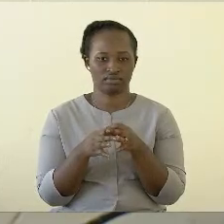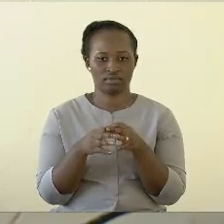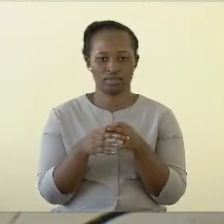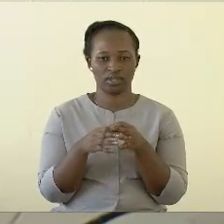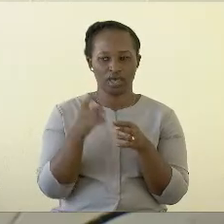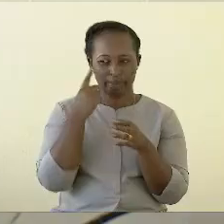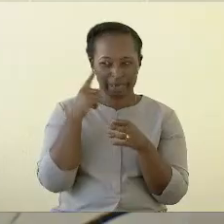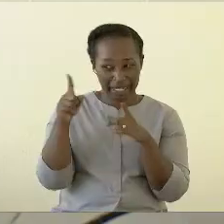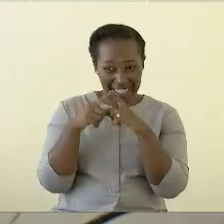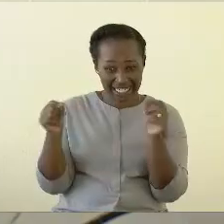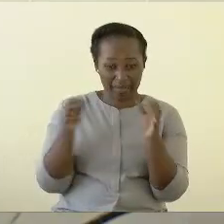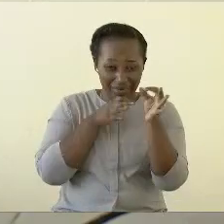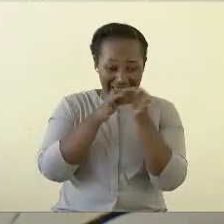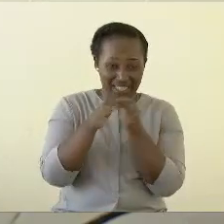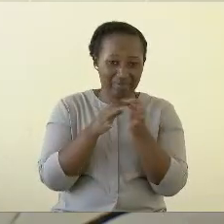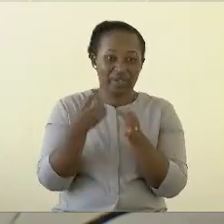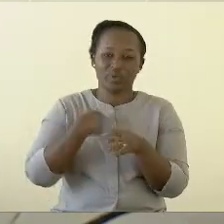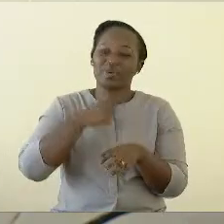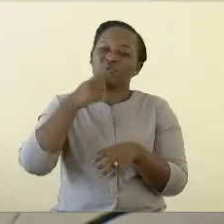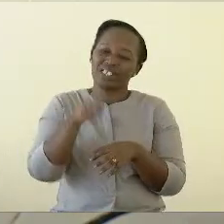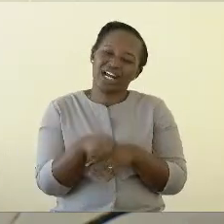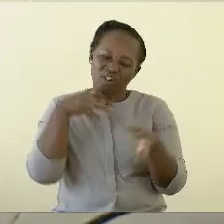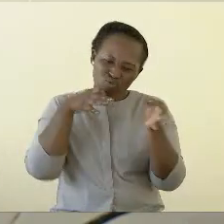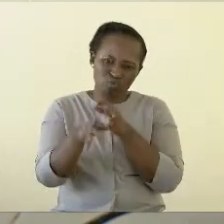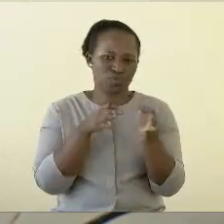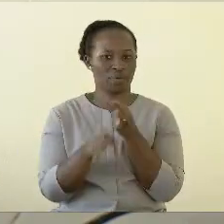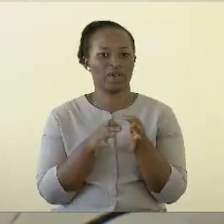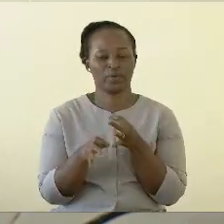Check that again. We need an explanation